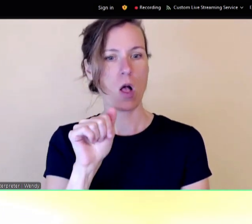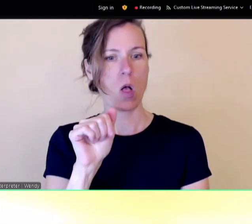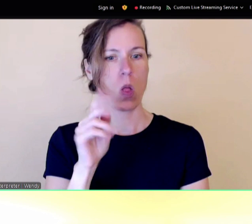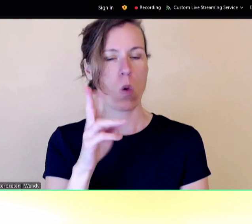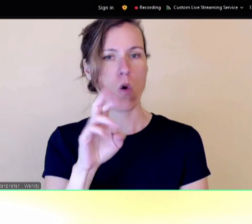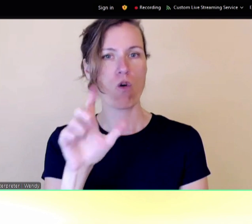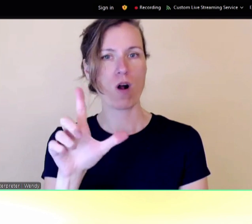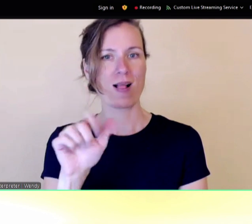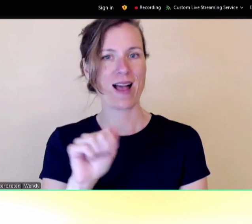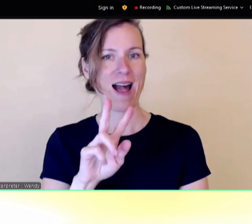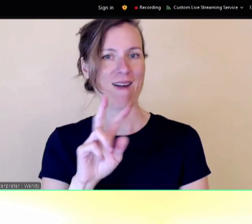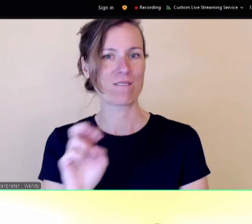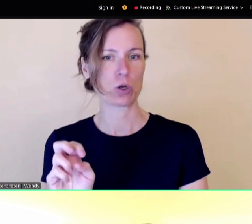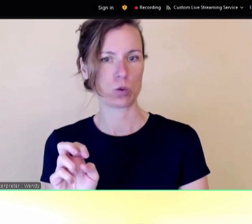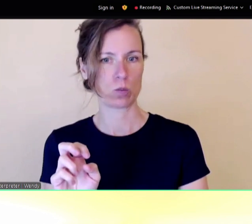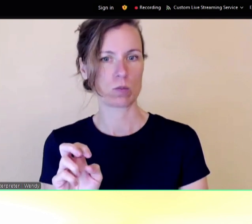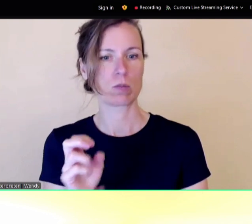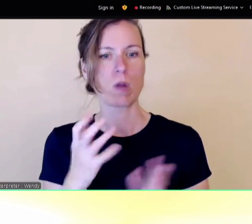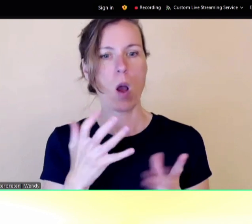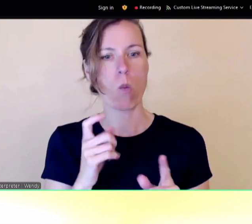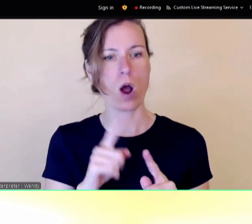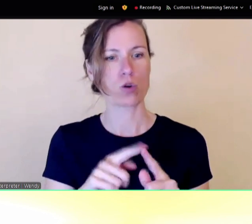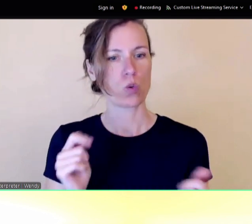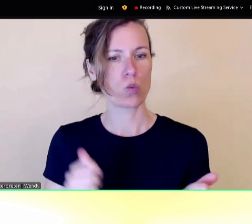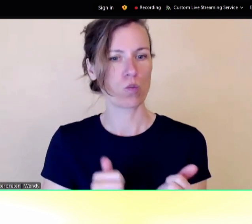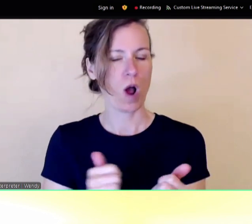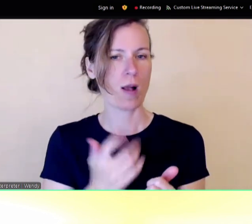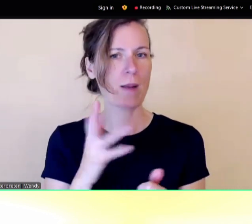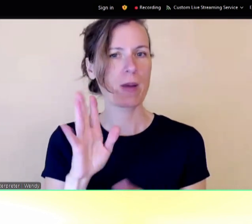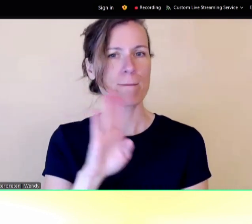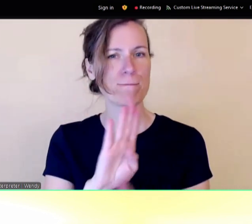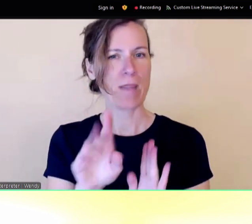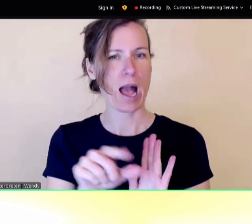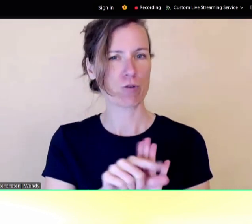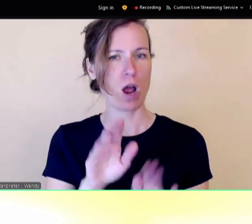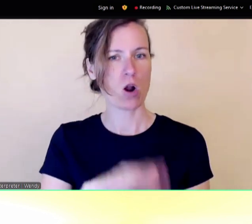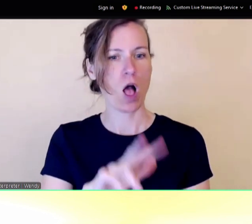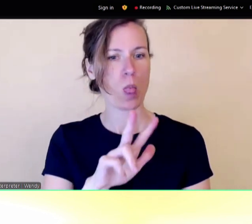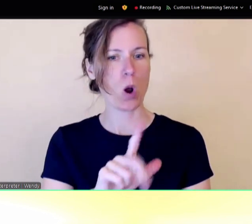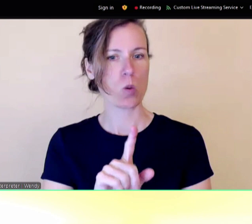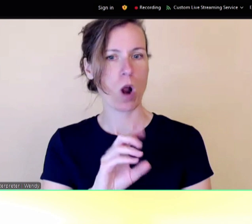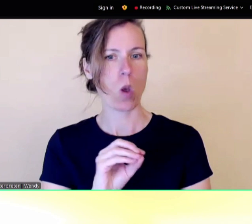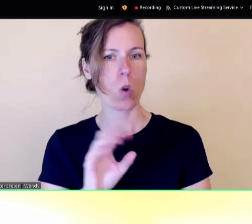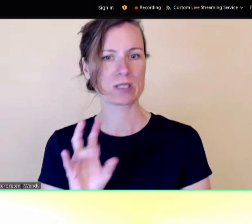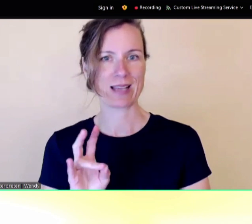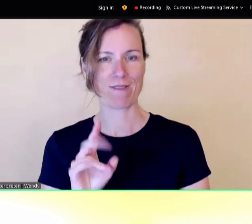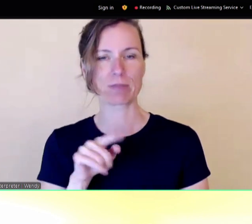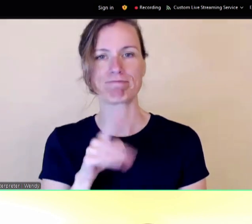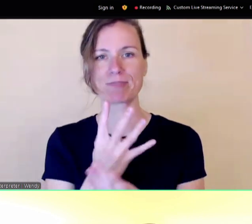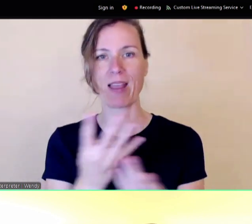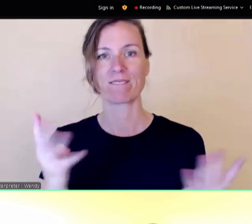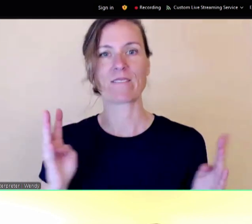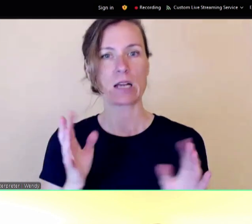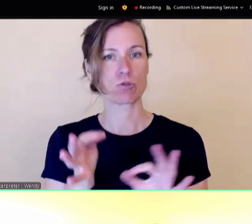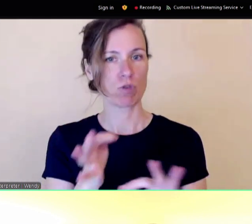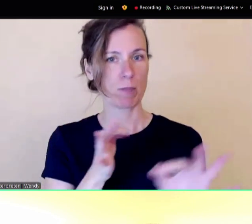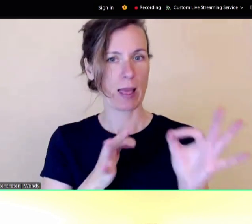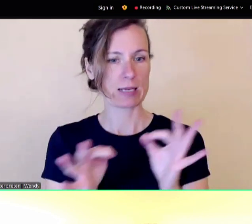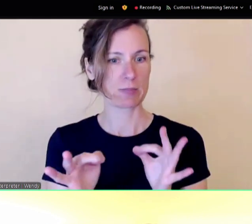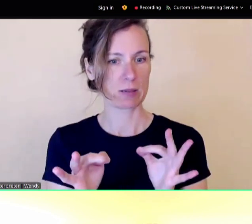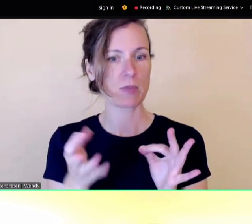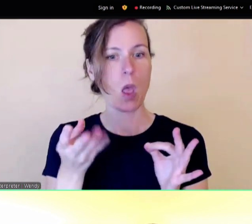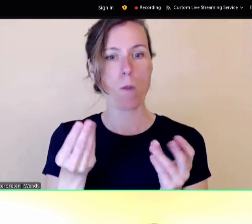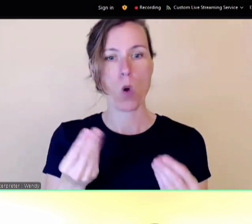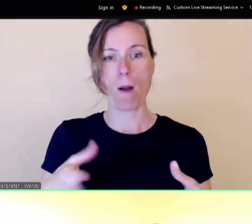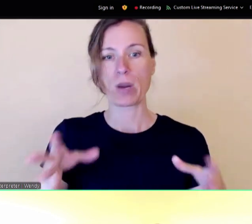I just want to provide a little background about 3107, the fence replacement. The property owners of 3107 Laurel Avenue